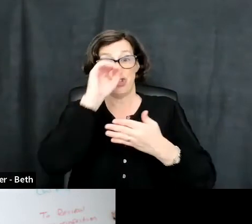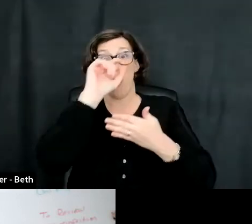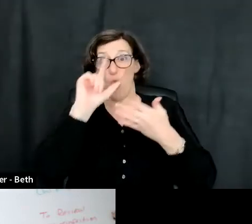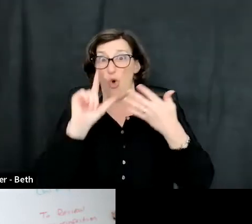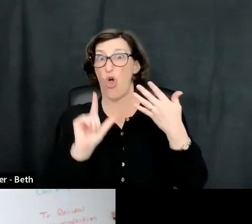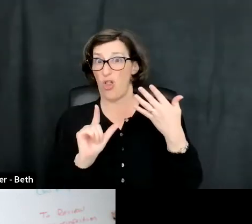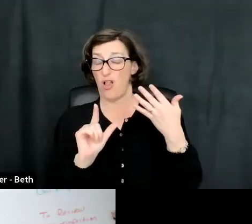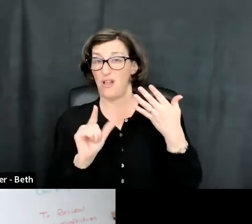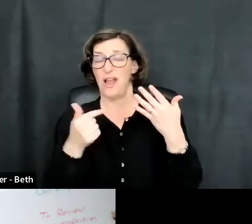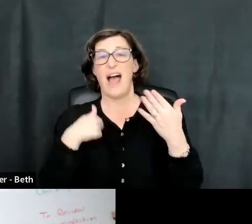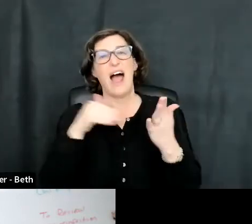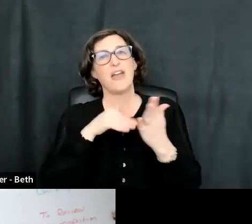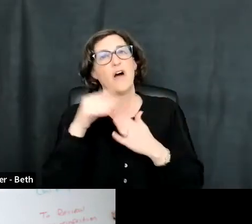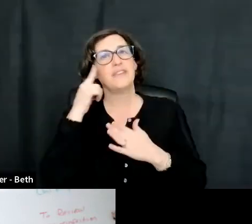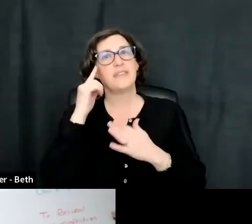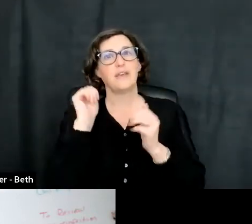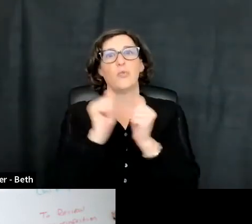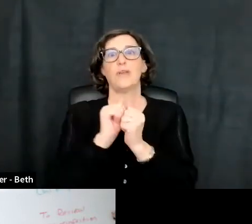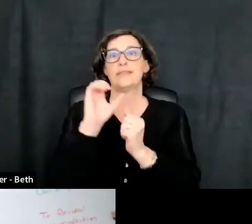I often think with CBPR,